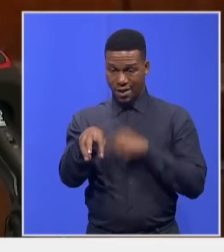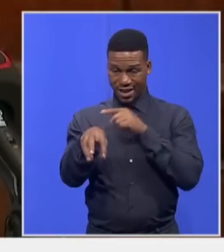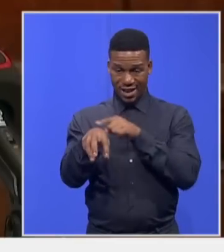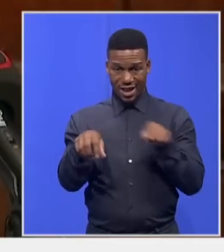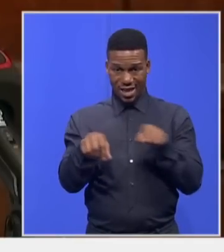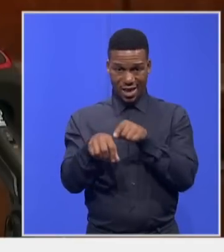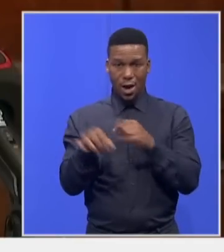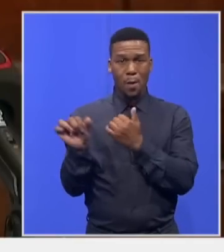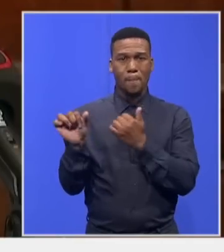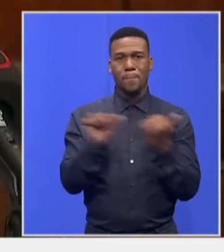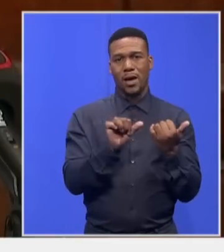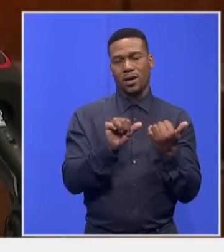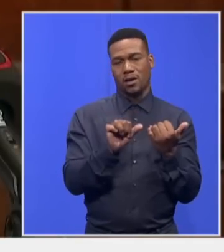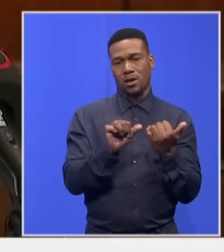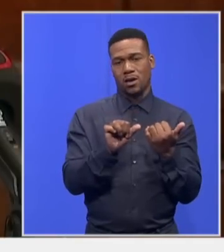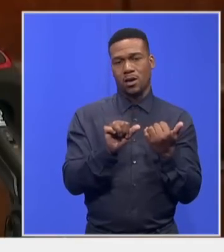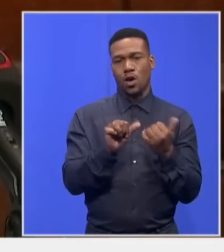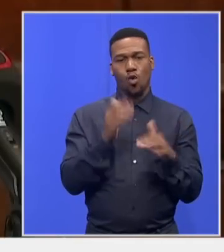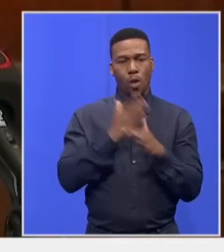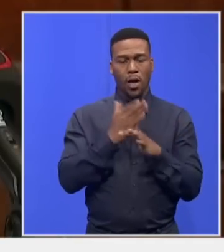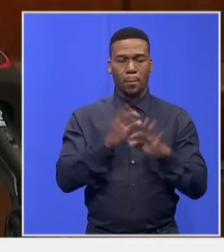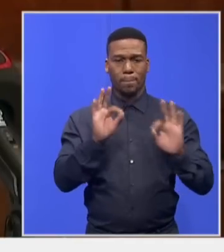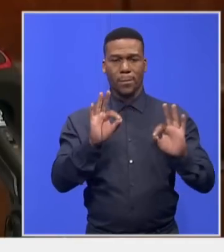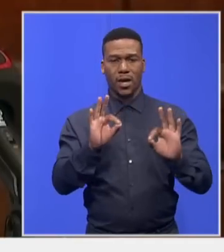of December, we'll have an additional